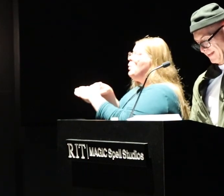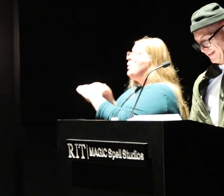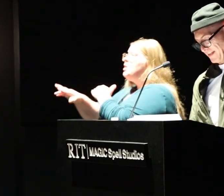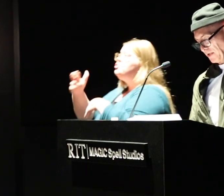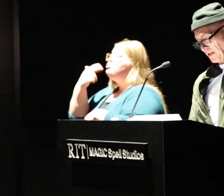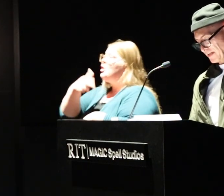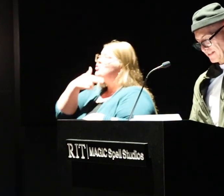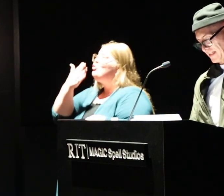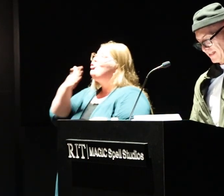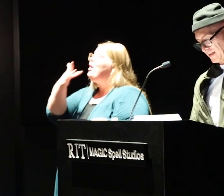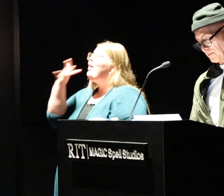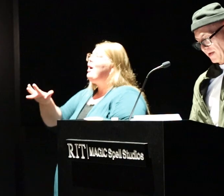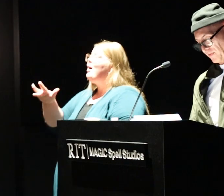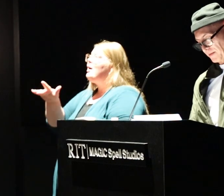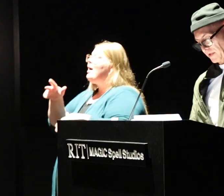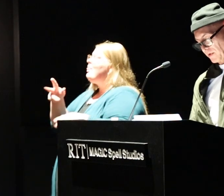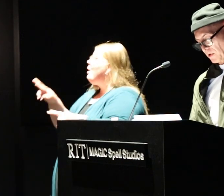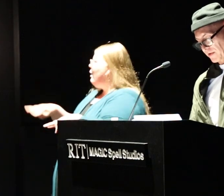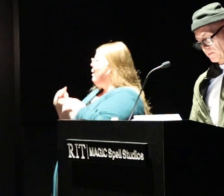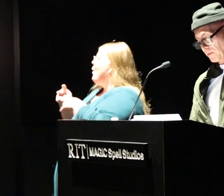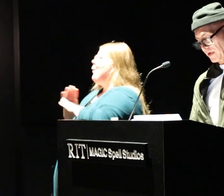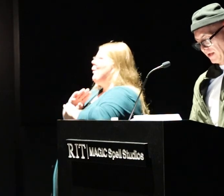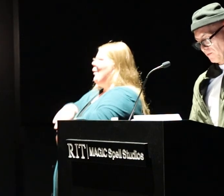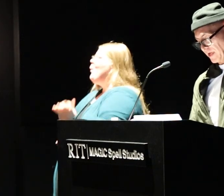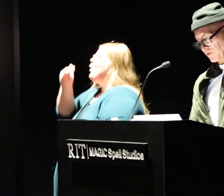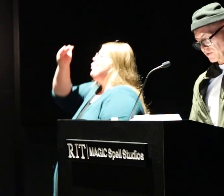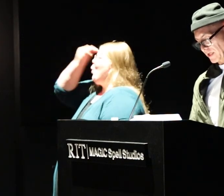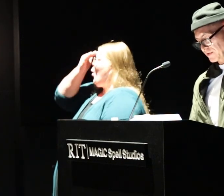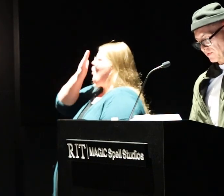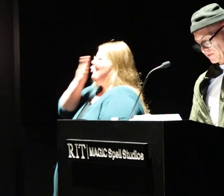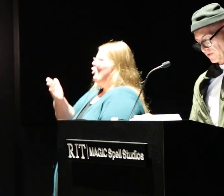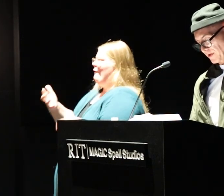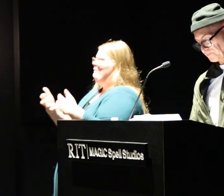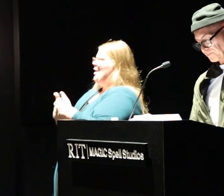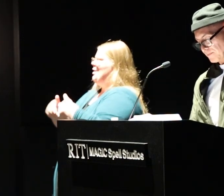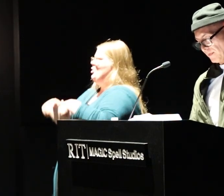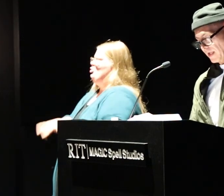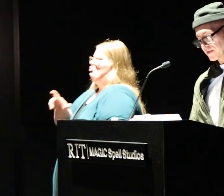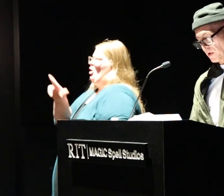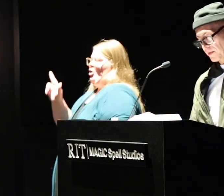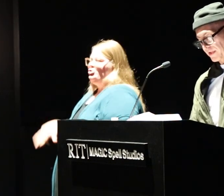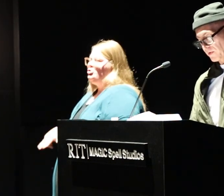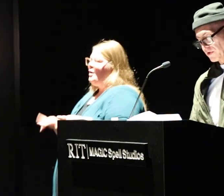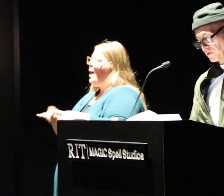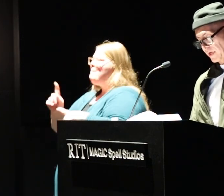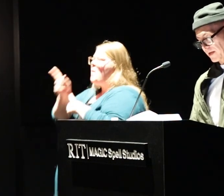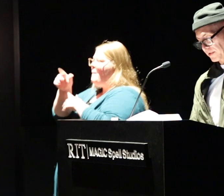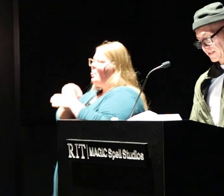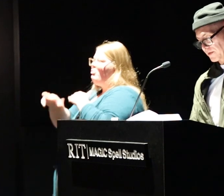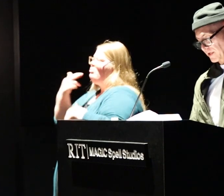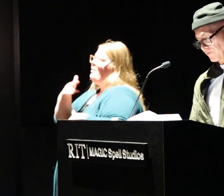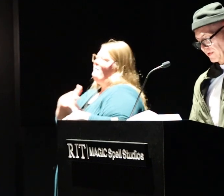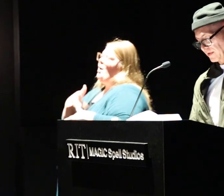relief. In all honesty, in my family, we marked the moment we entered Chuck's restaurant as the moment that we knew we